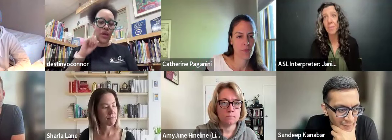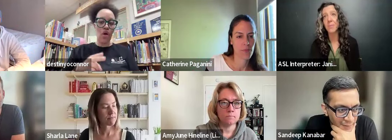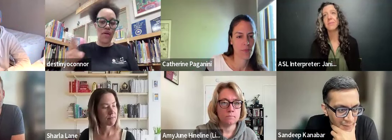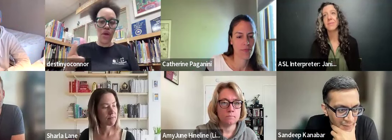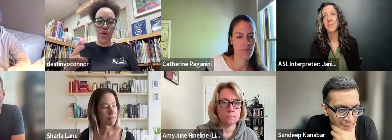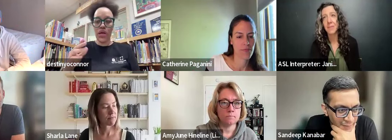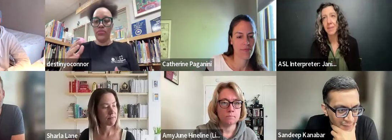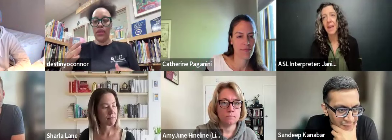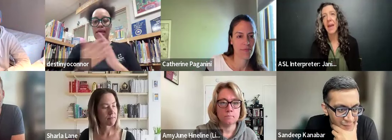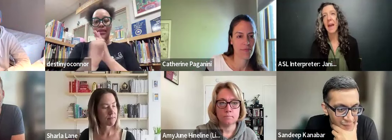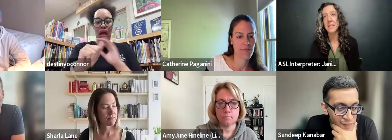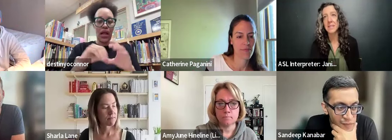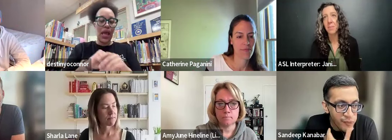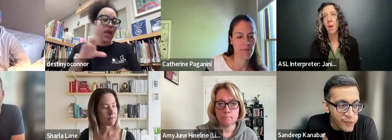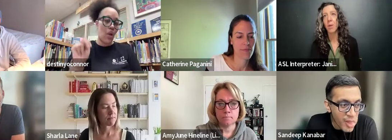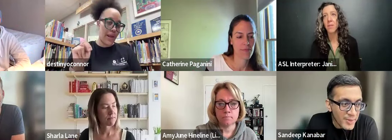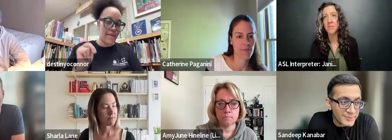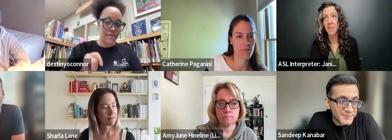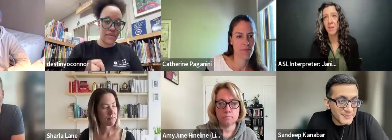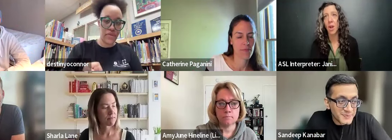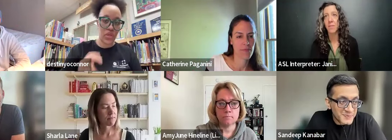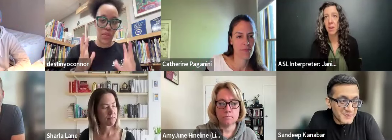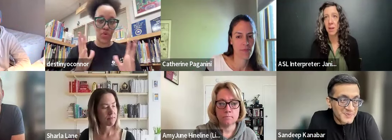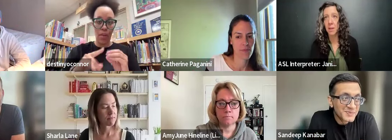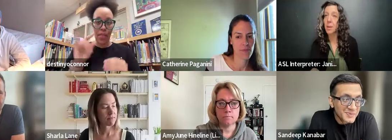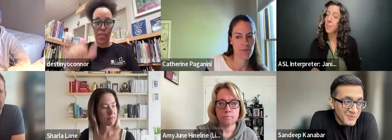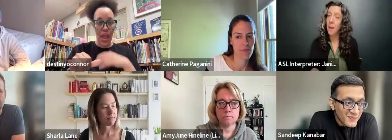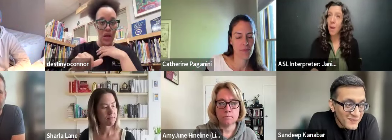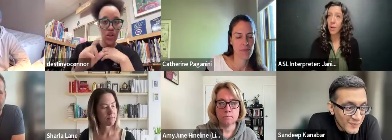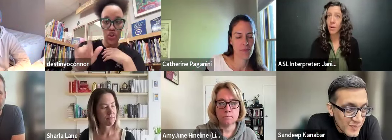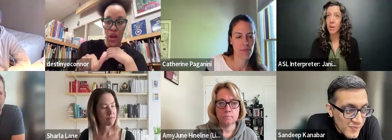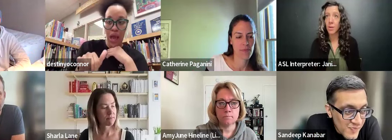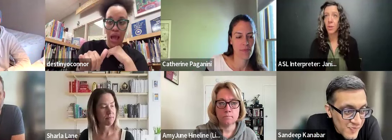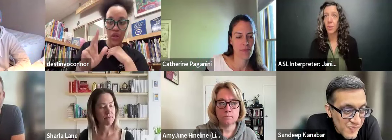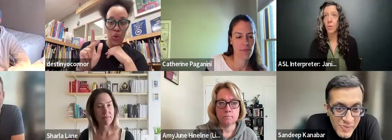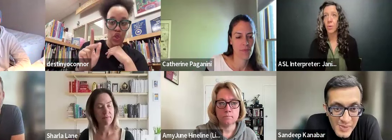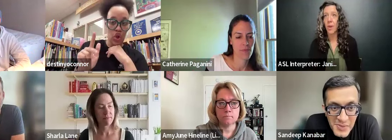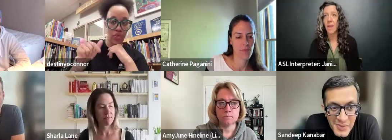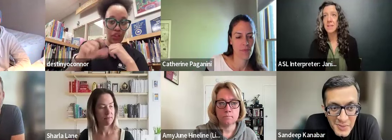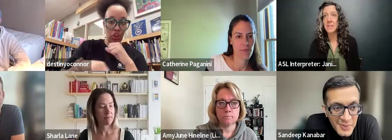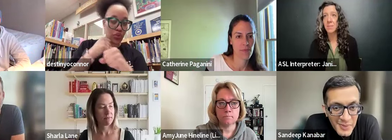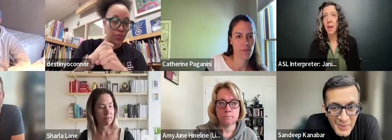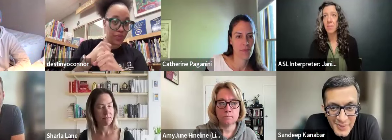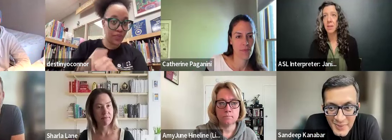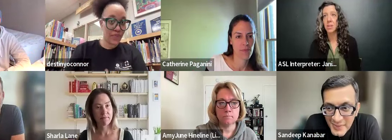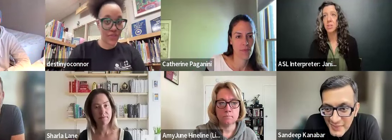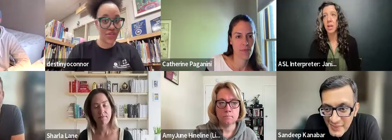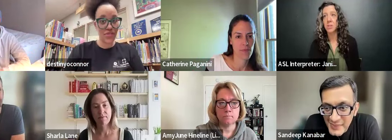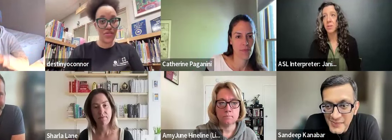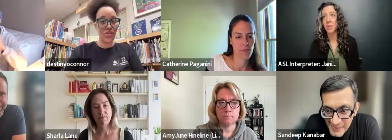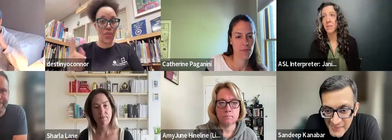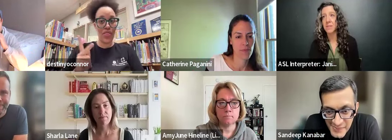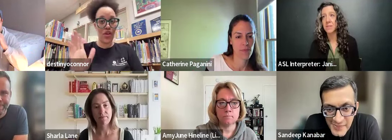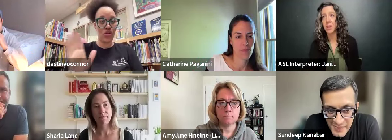the gap, accessing the power of deaf and hard of hearing power. And that's going to be happening